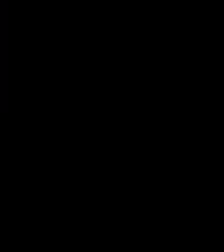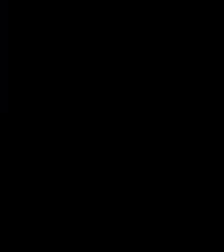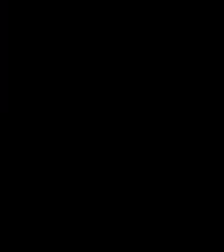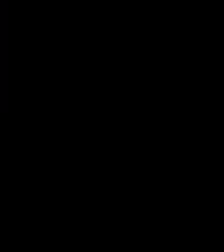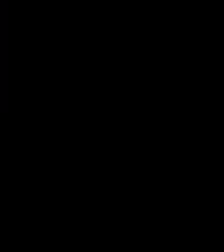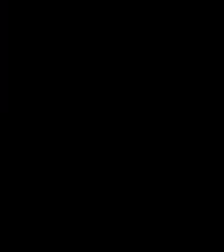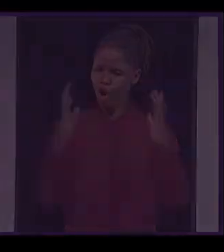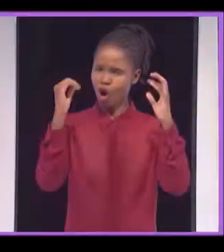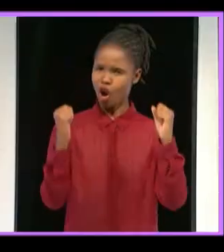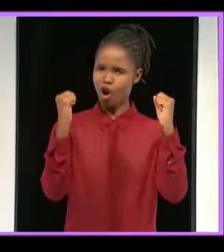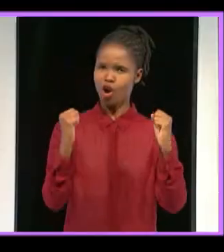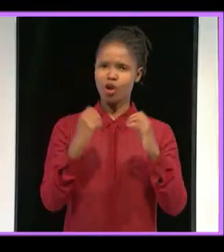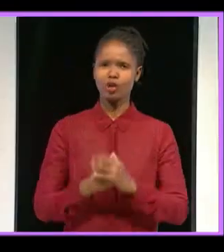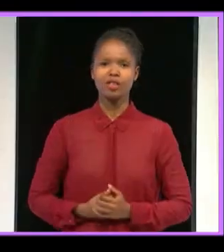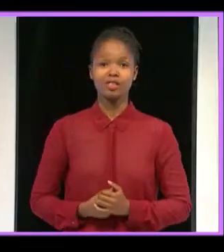Backhand run!